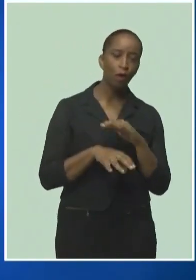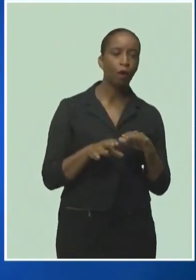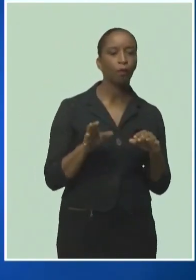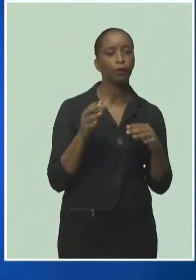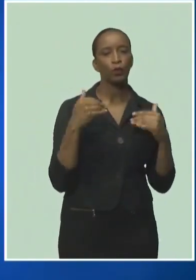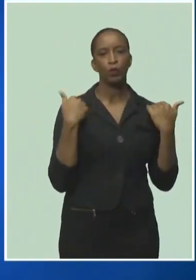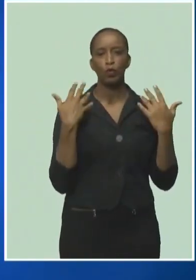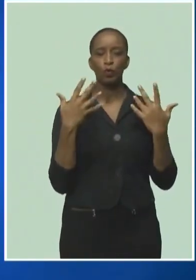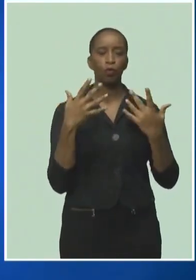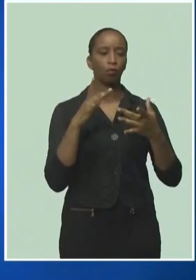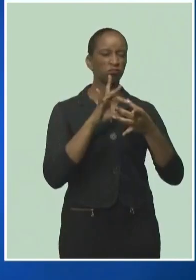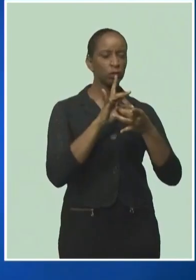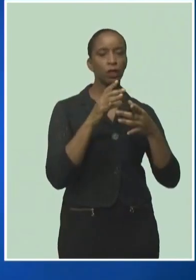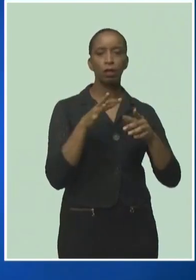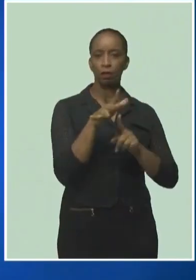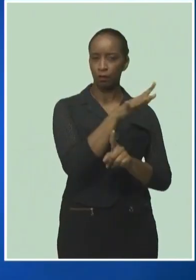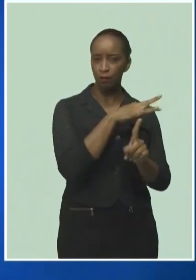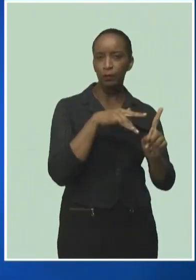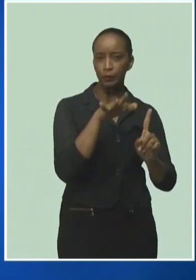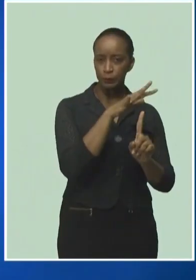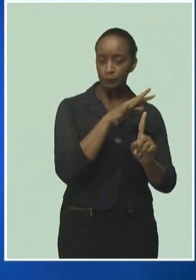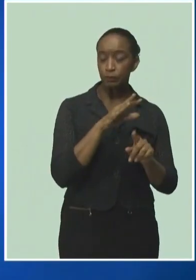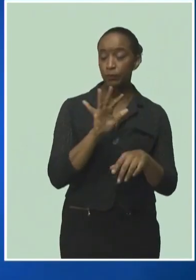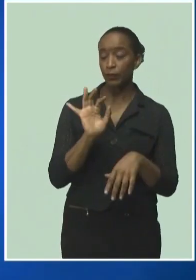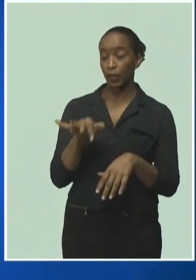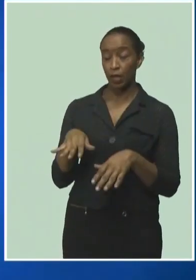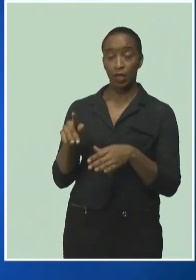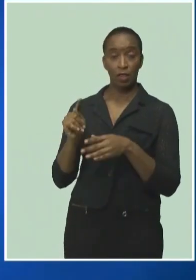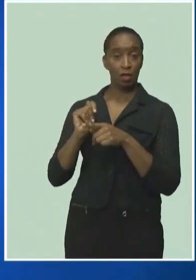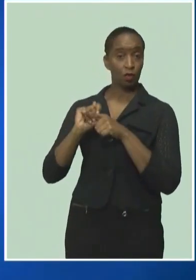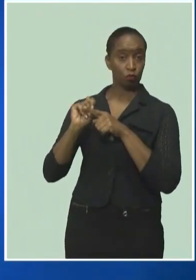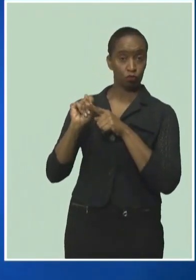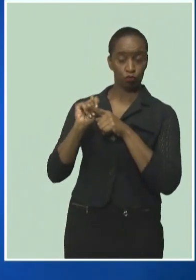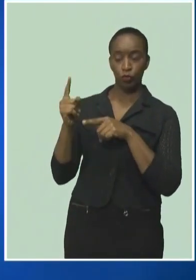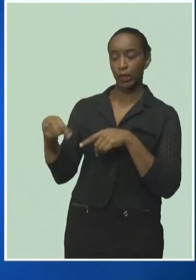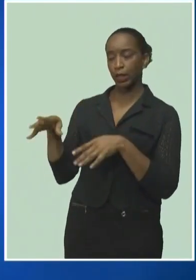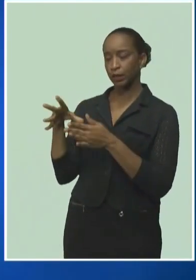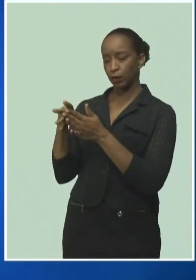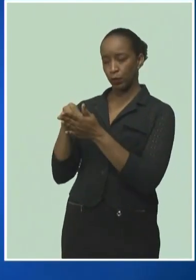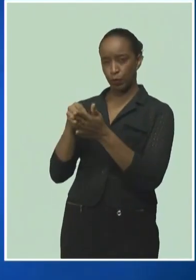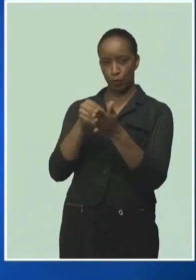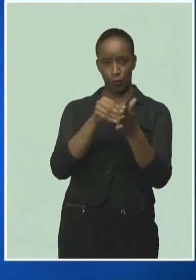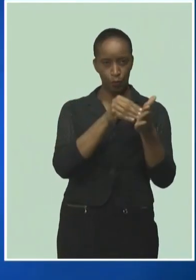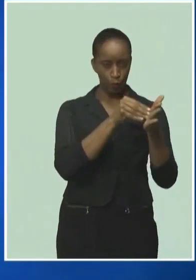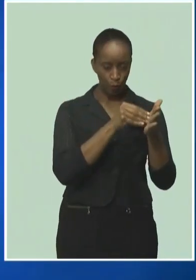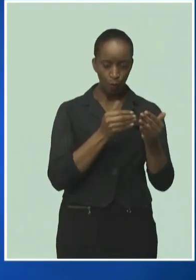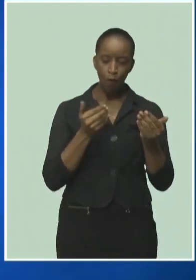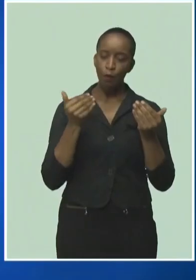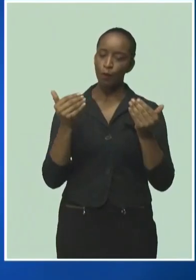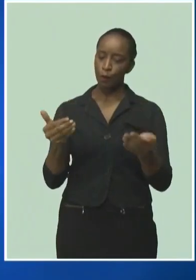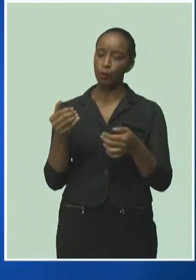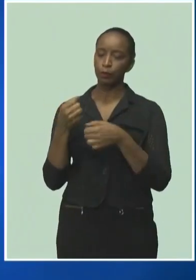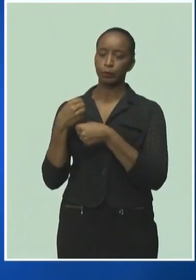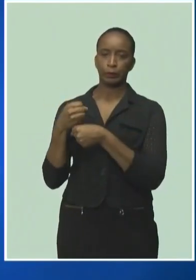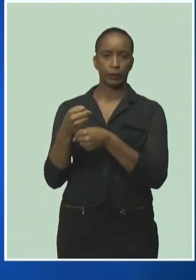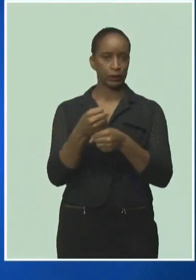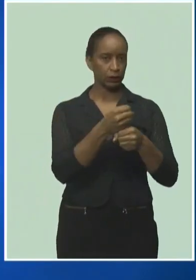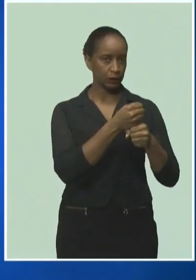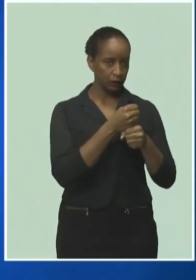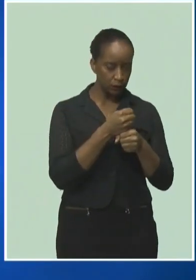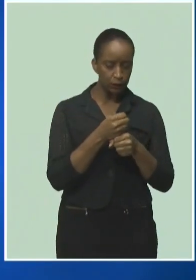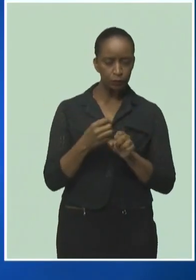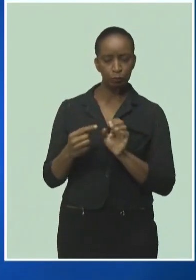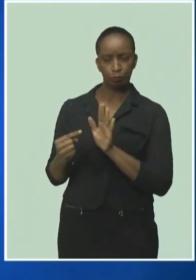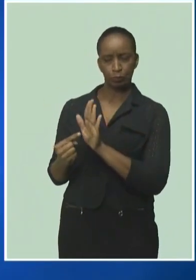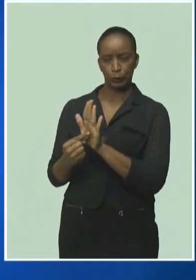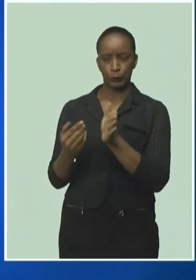dozen youth used the knowledge acquired in the UNDP Accelerator Lab Innovation Challenge to showcase the wealth of talent that Barbadian youth